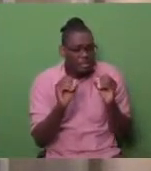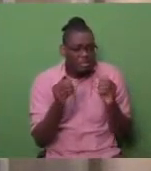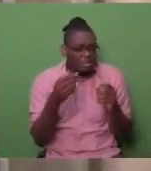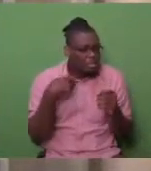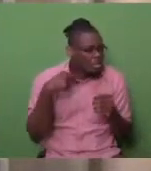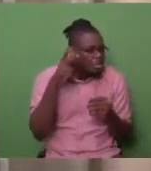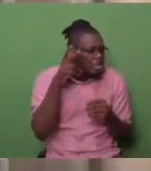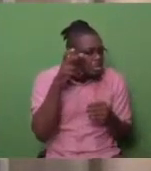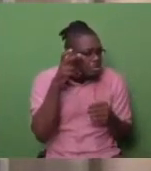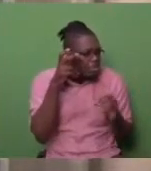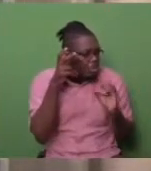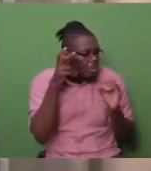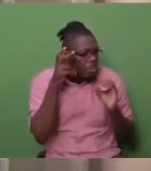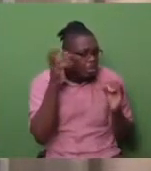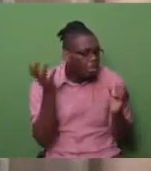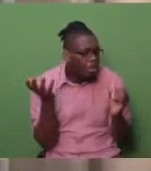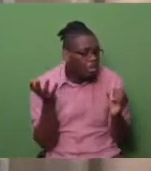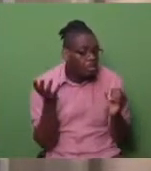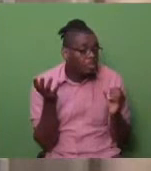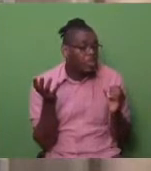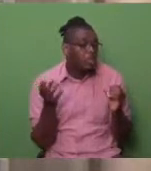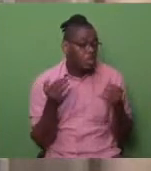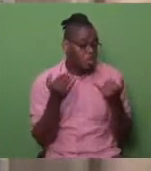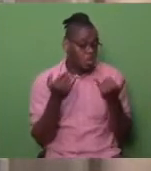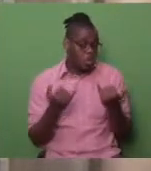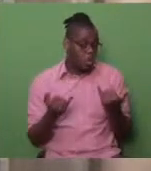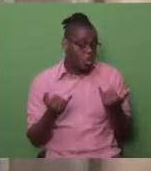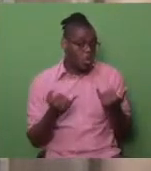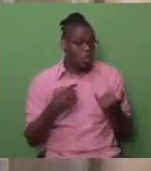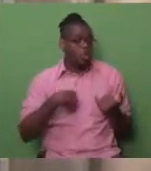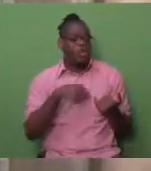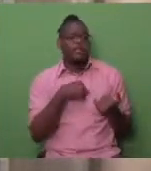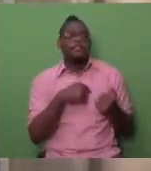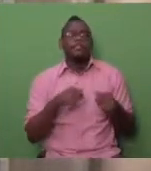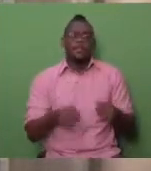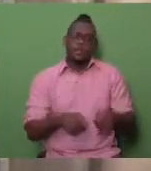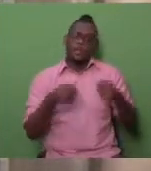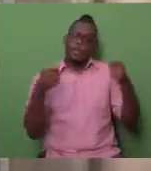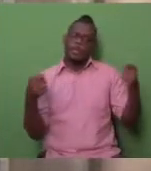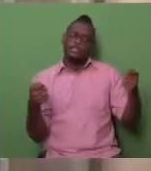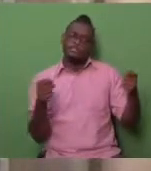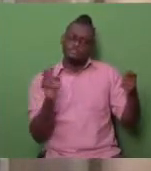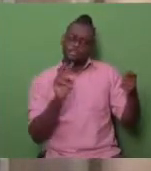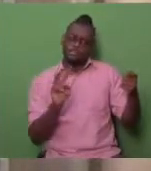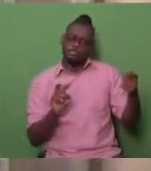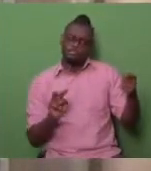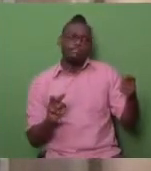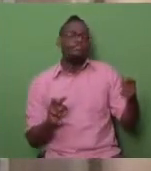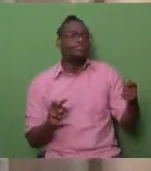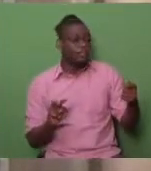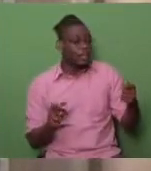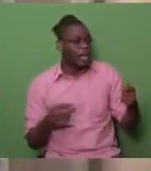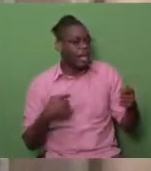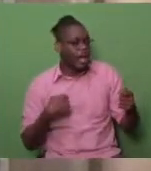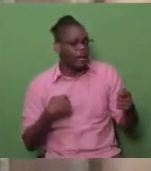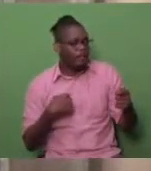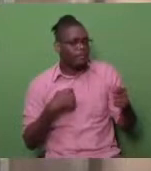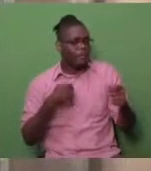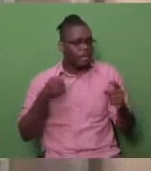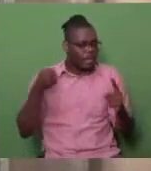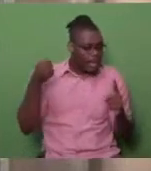word, they attack you. They call you out when we call them out. Now it seems the government is attacking mathematics